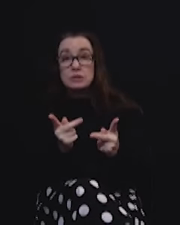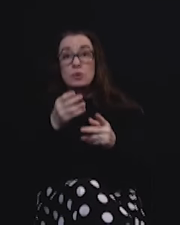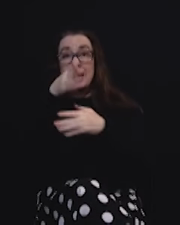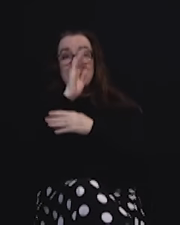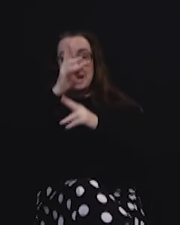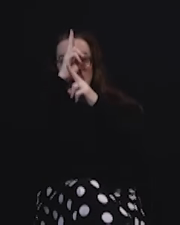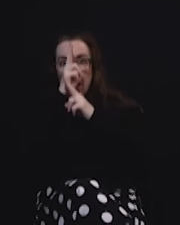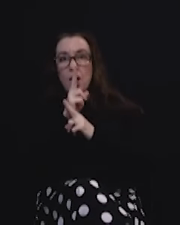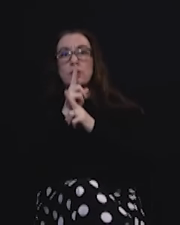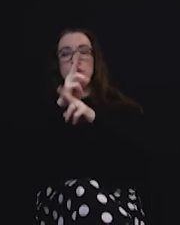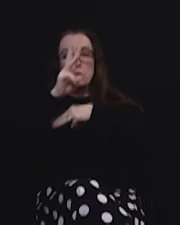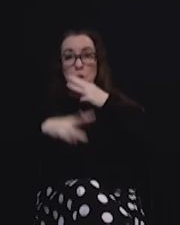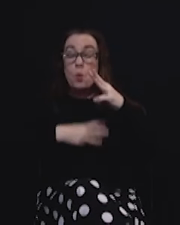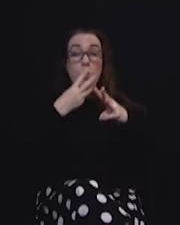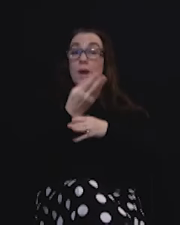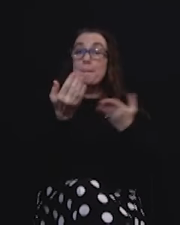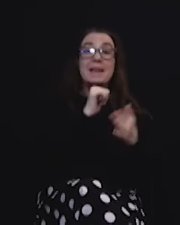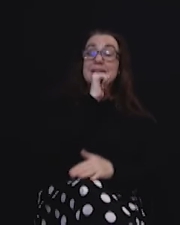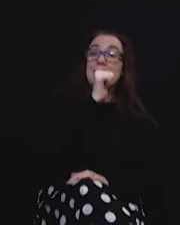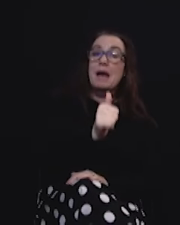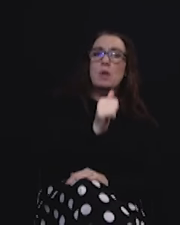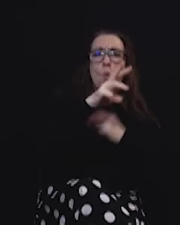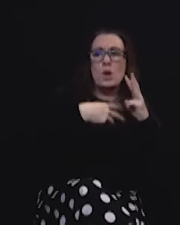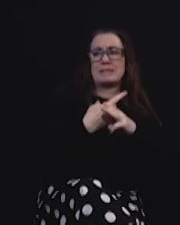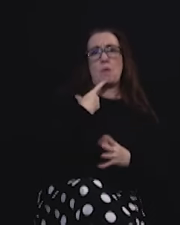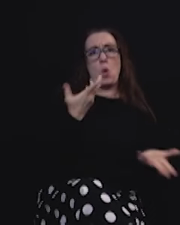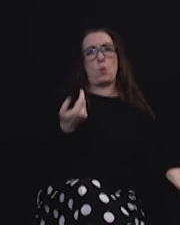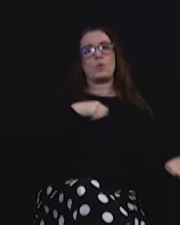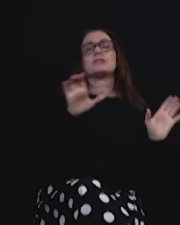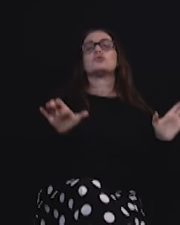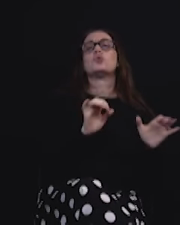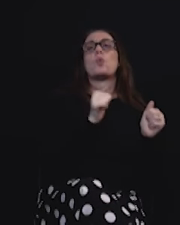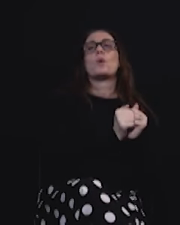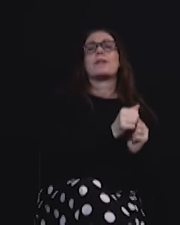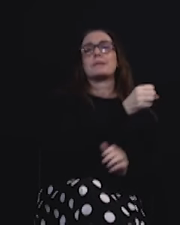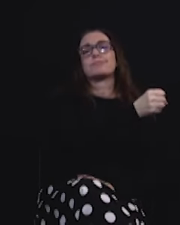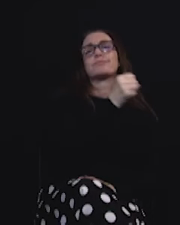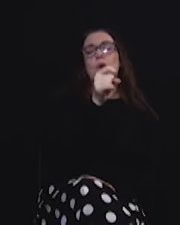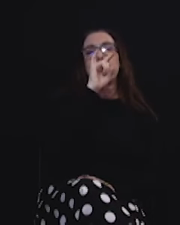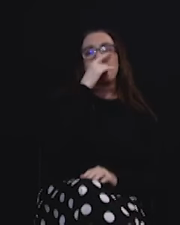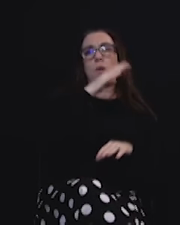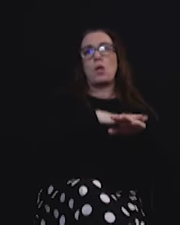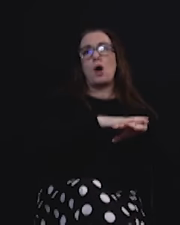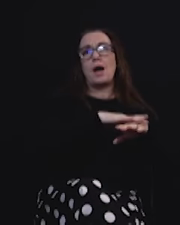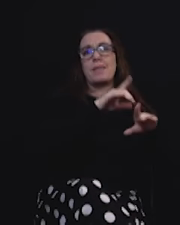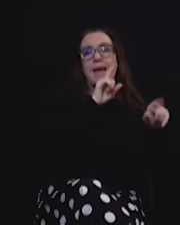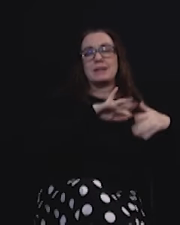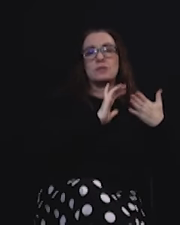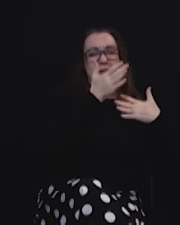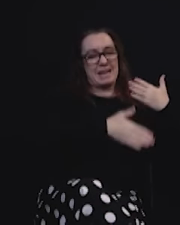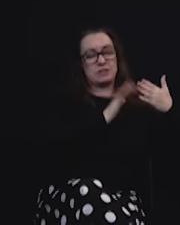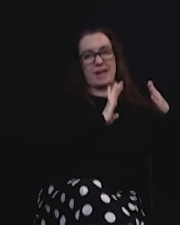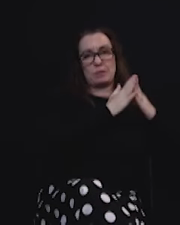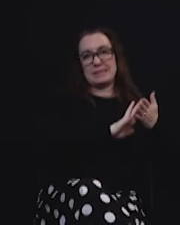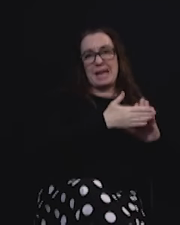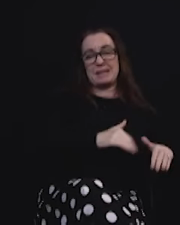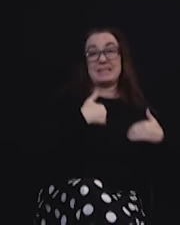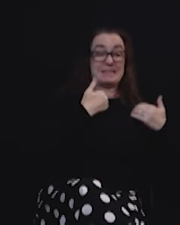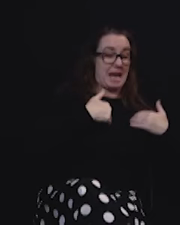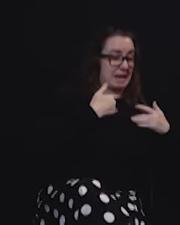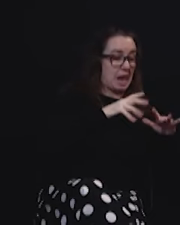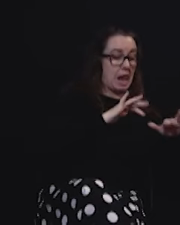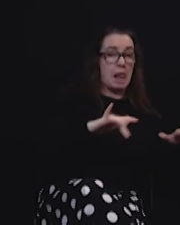honors you. The world may not. The world may say, this is what we do with putting people on the edges of our society, whether it's the youngest,